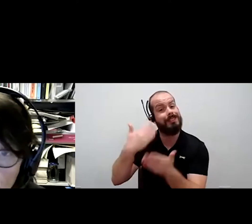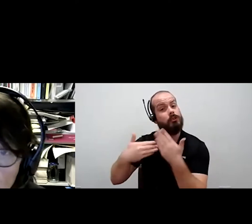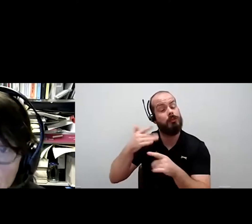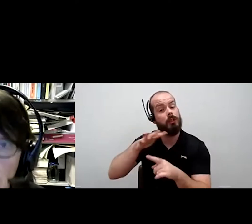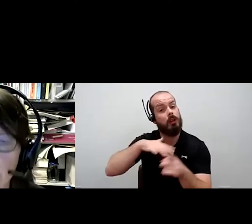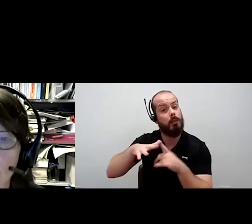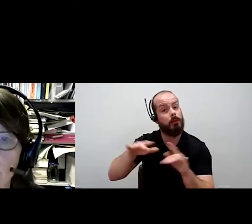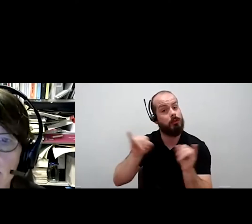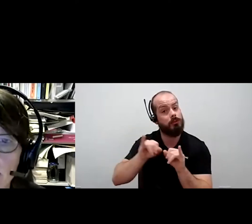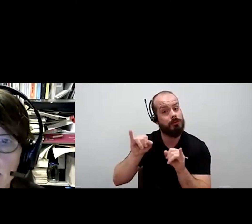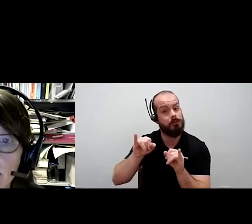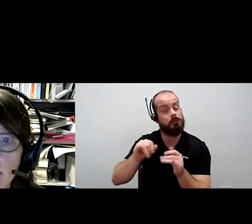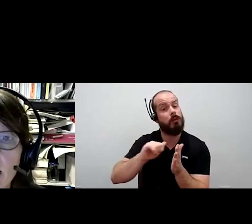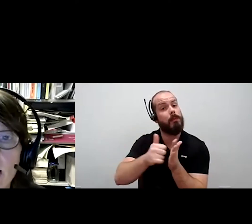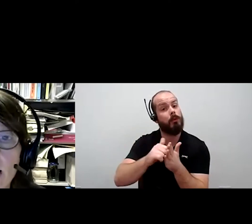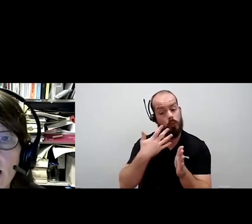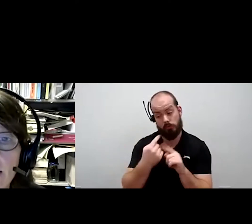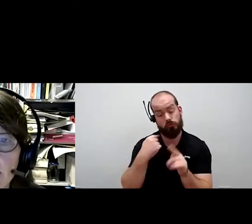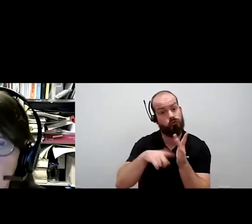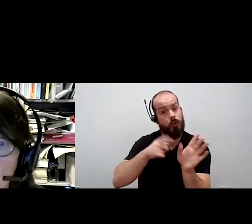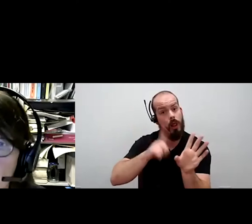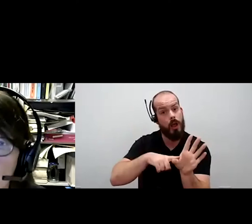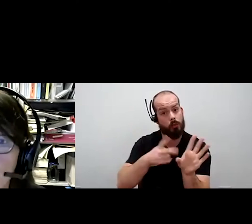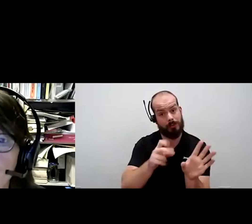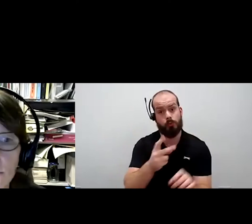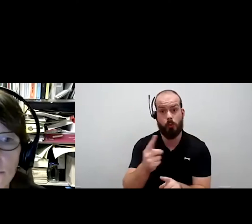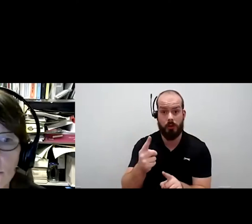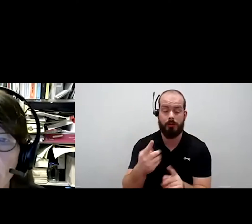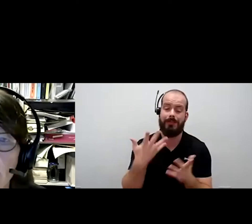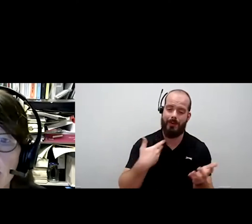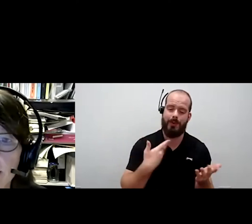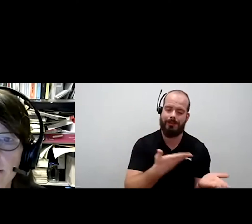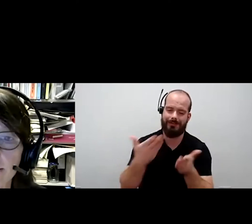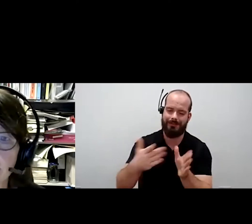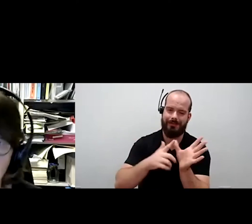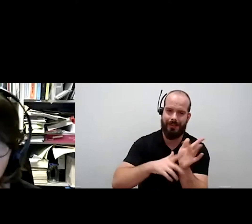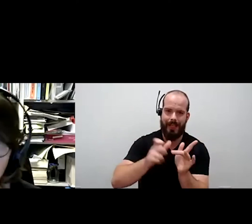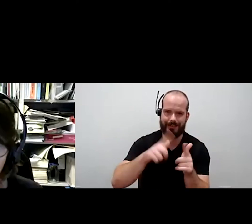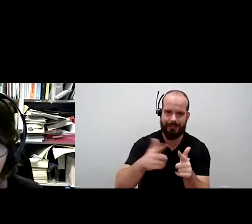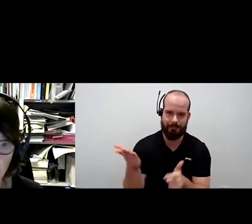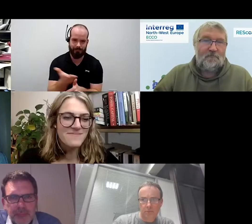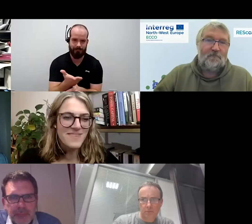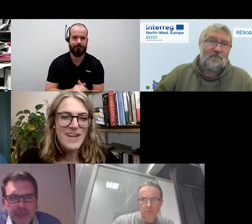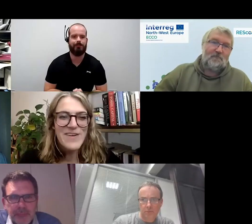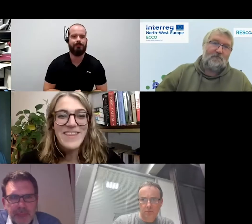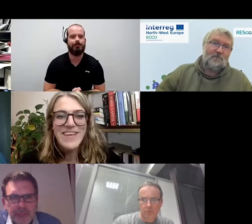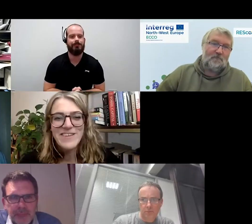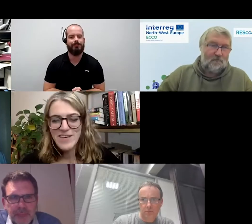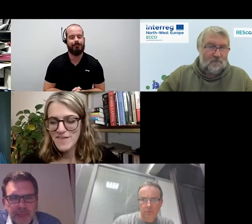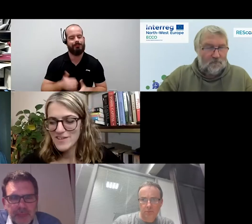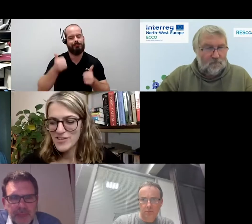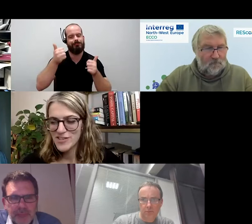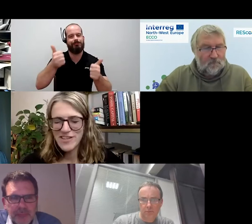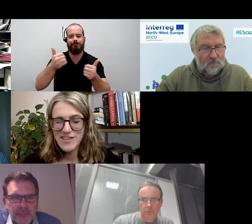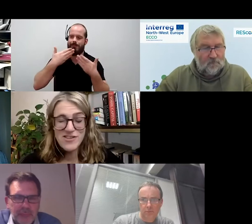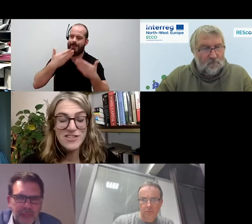by Bloomsbury in July this year. And now I hand over to you, Alice. Oh, and thank you for